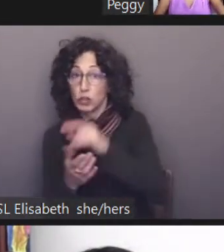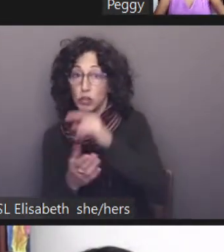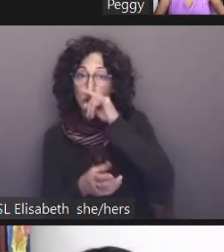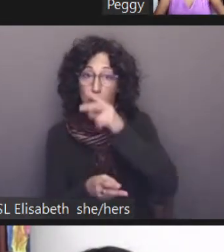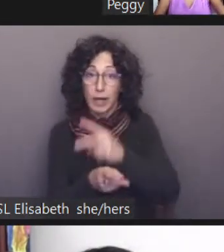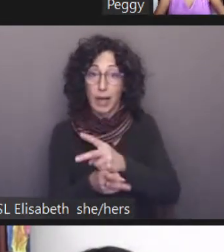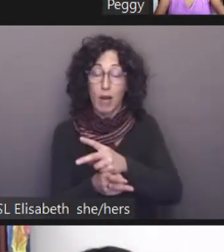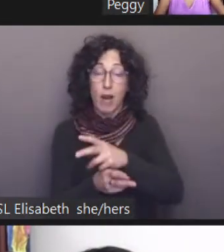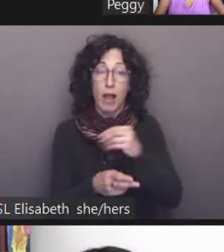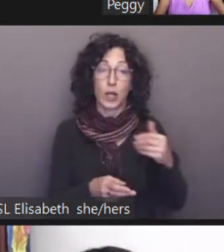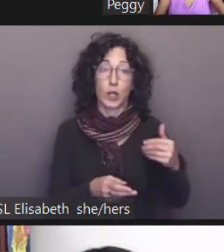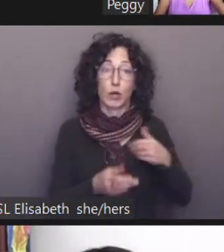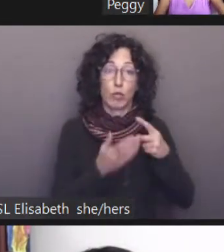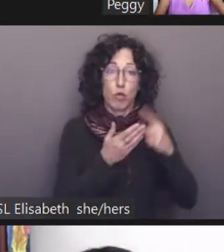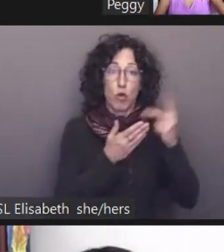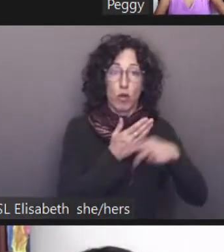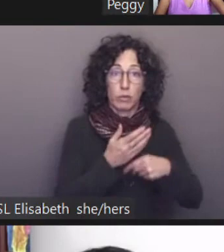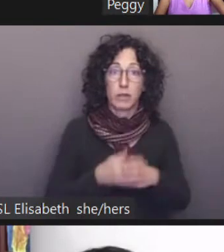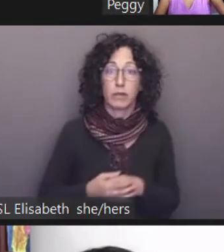programs.